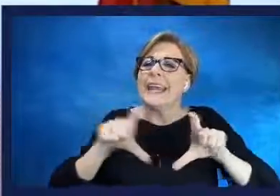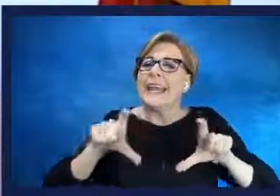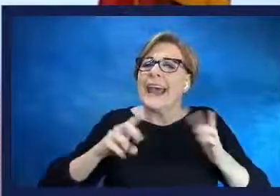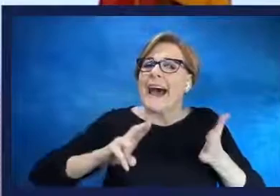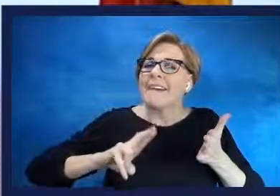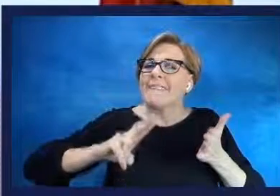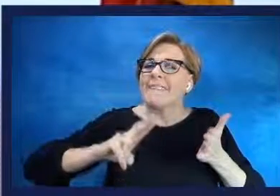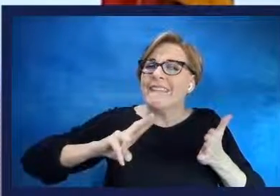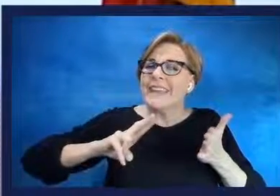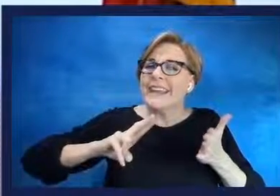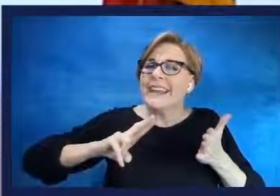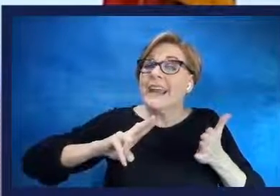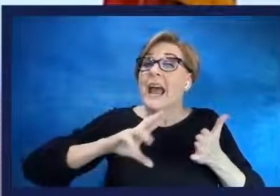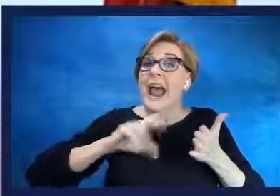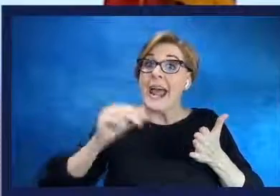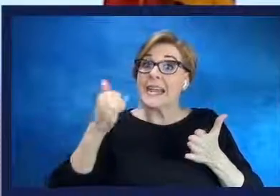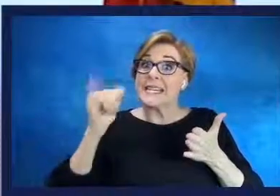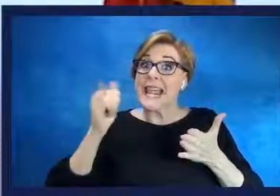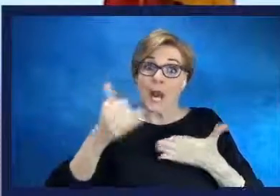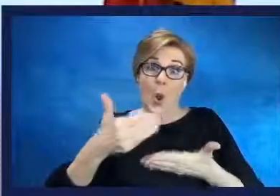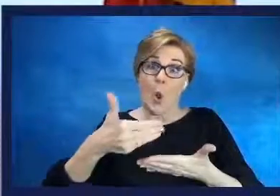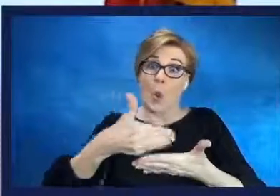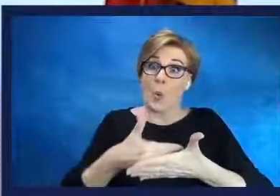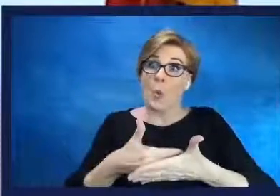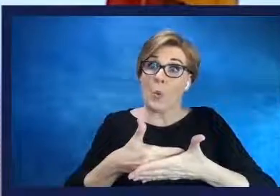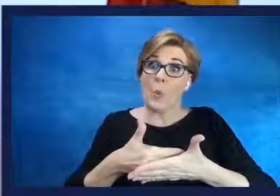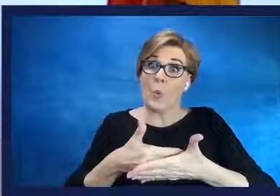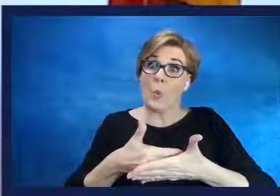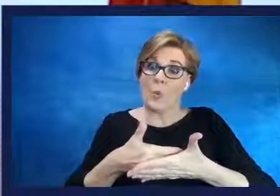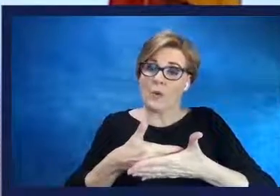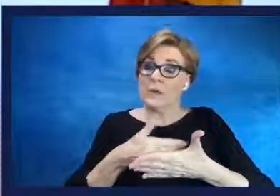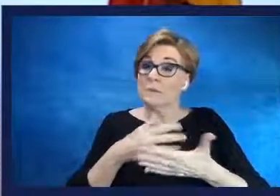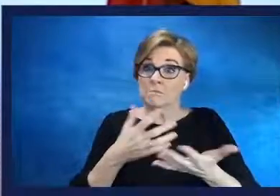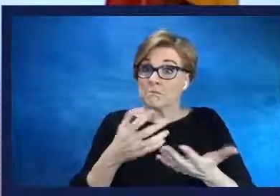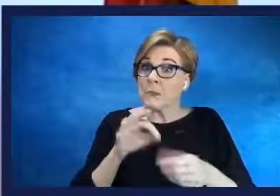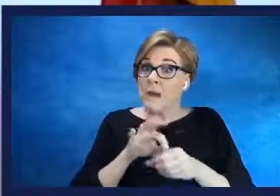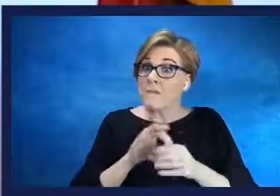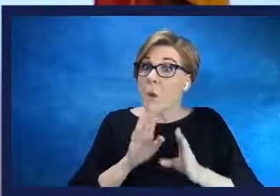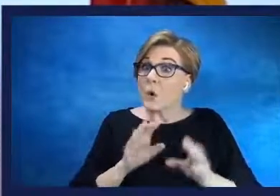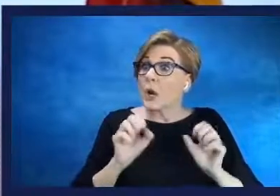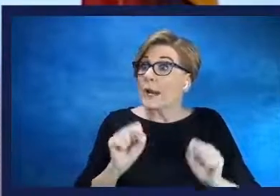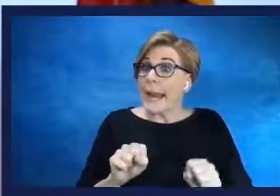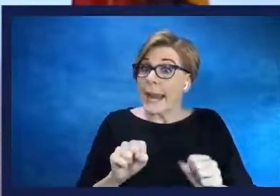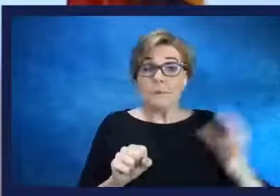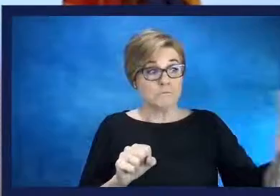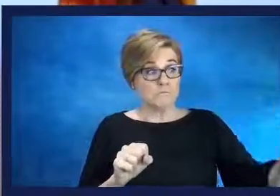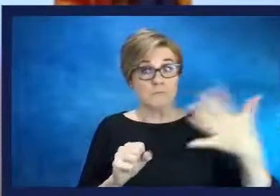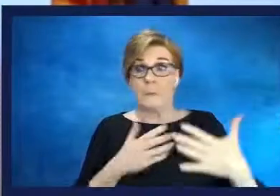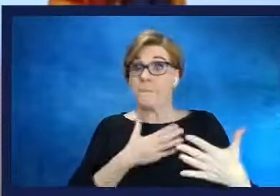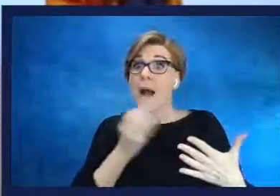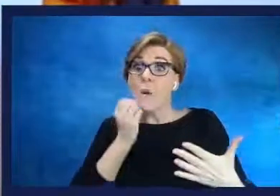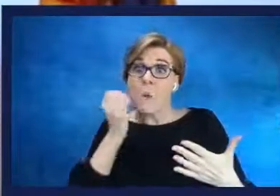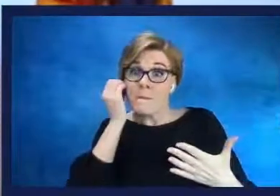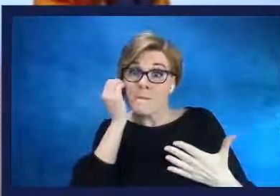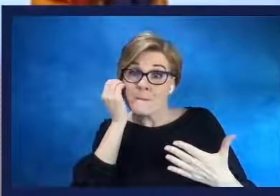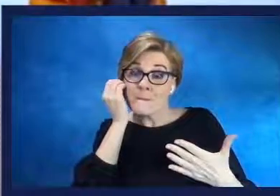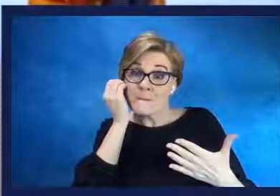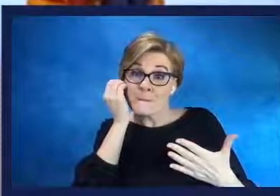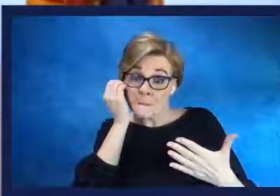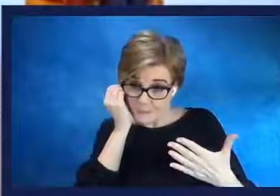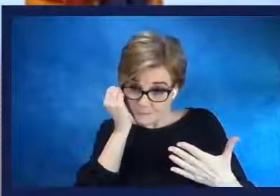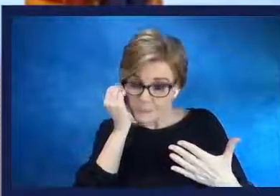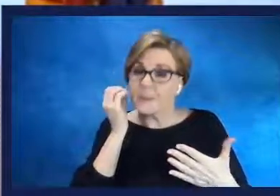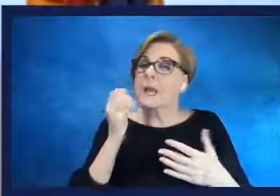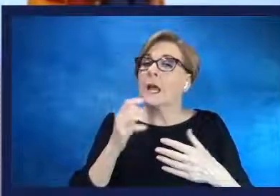mention that is because it is an option where a voter can choose to have this mailed to them and choose a person of their